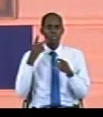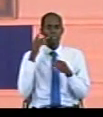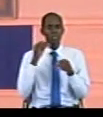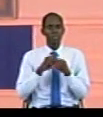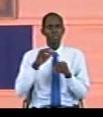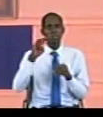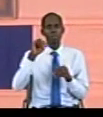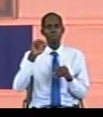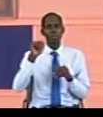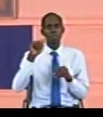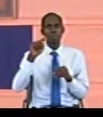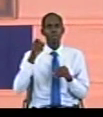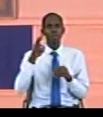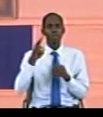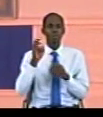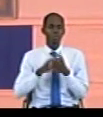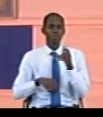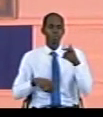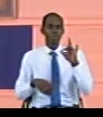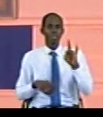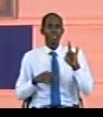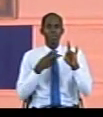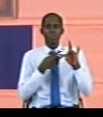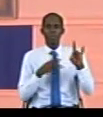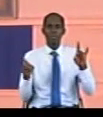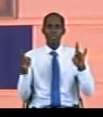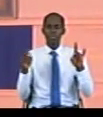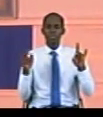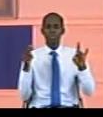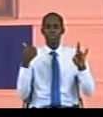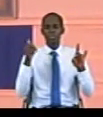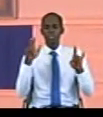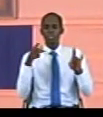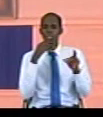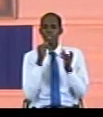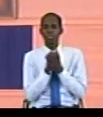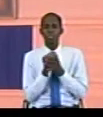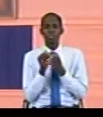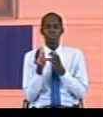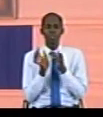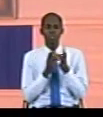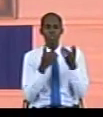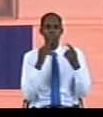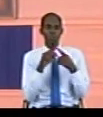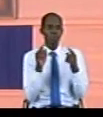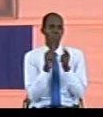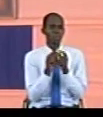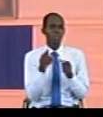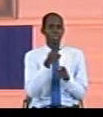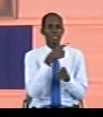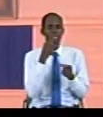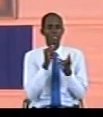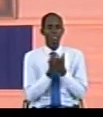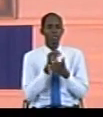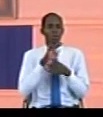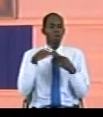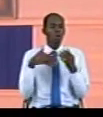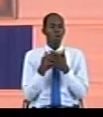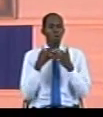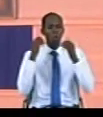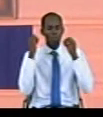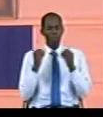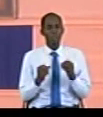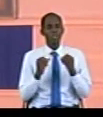Matthew 28:18. And Jesus came and spake unto them, saying, all power is given unto me in heaven and